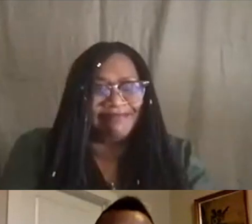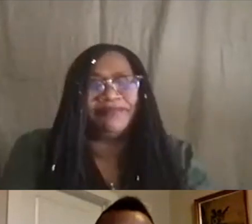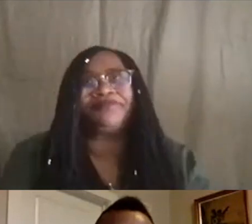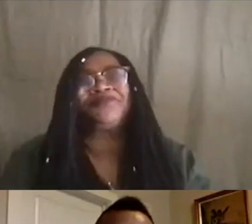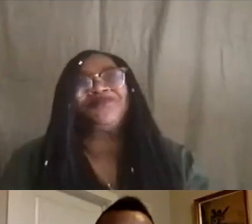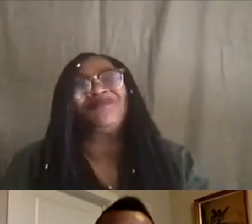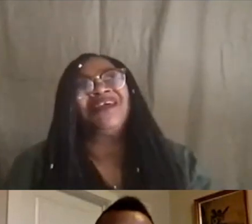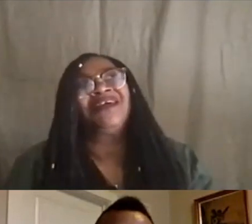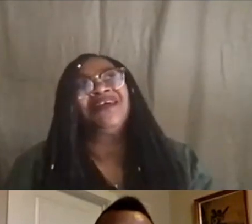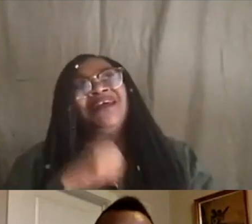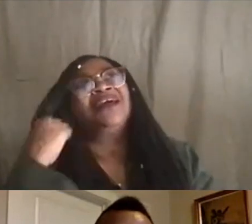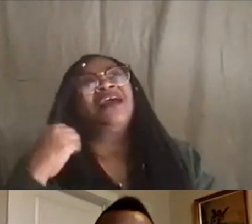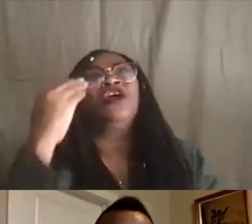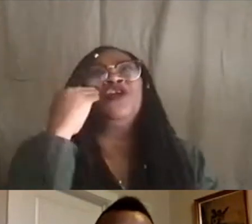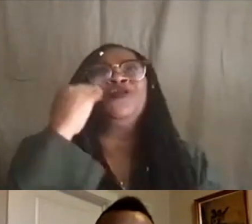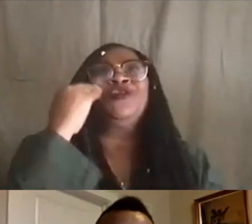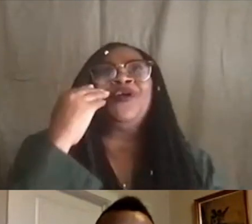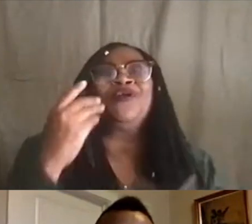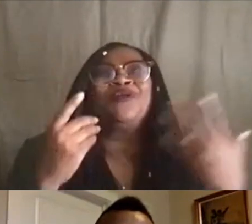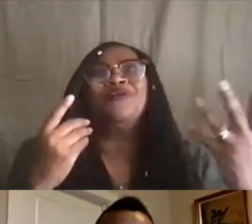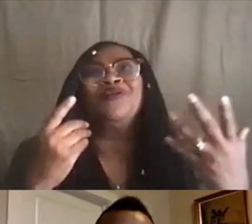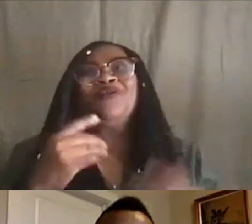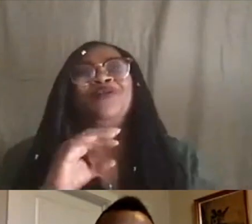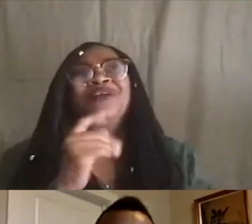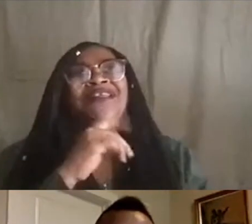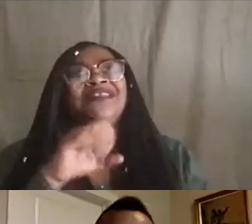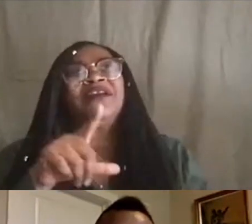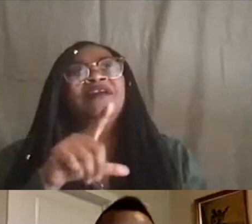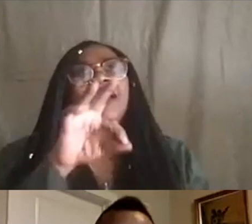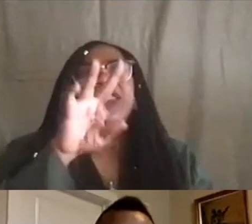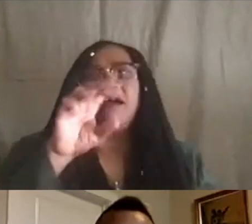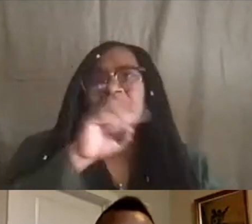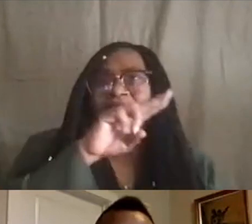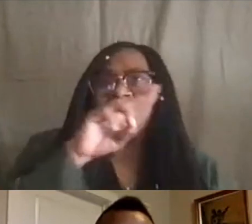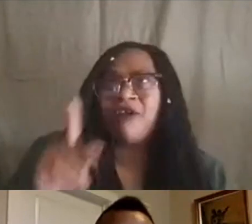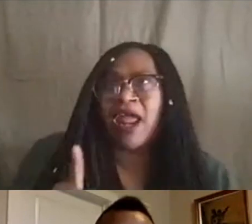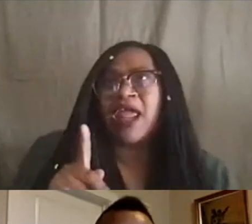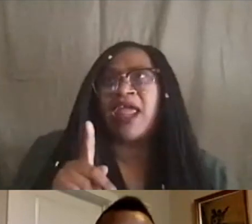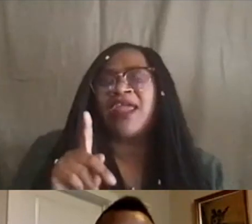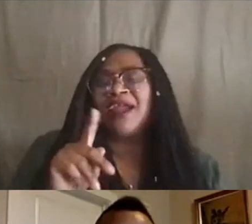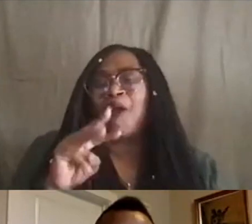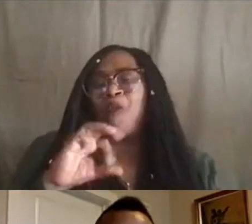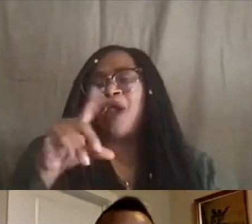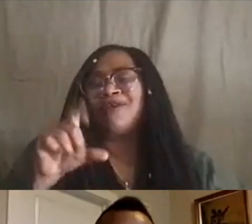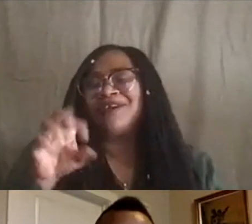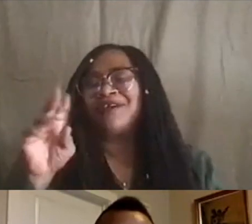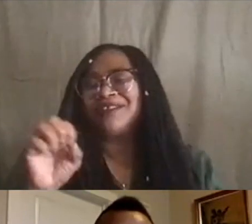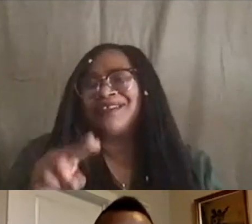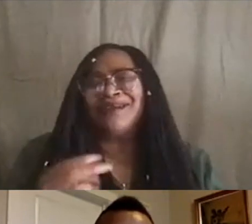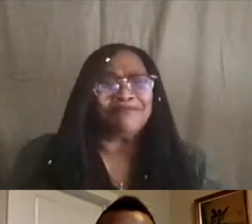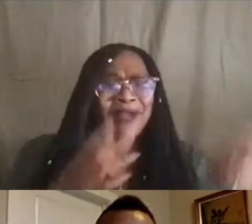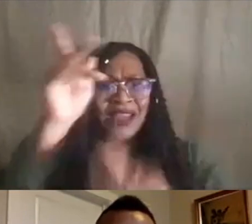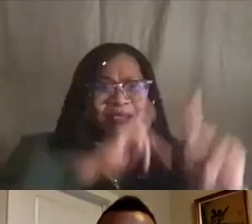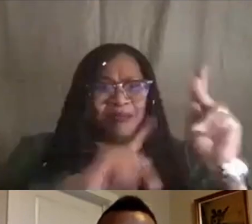You know, we know, you know, Saidiya Hartman has told us, Frank Wilderson has told us, many other people have told us,